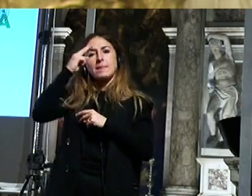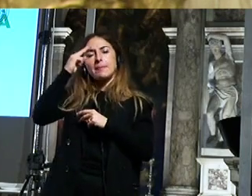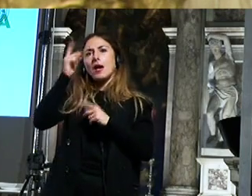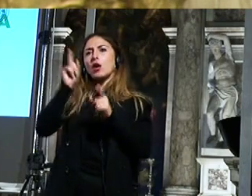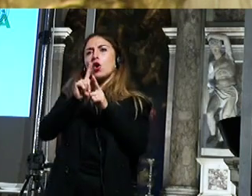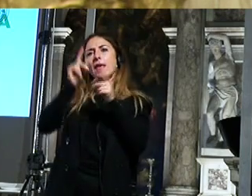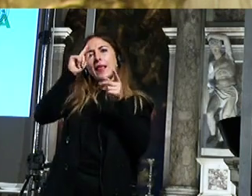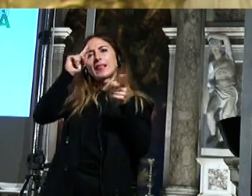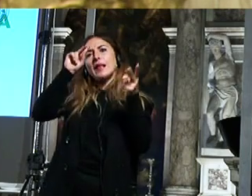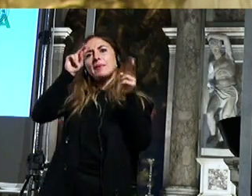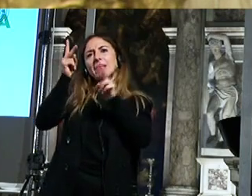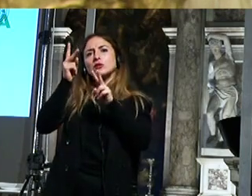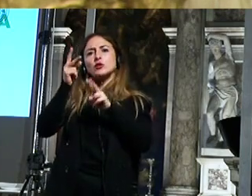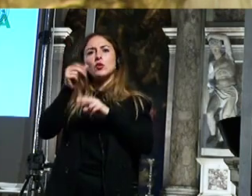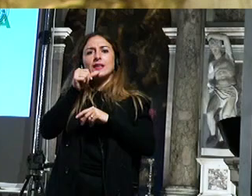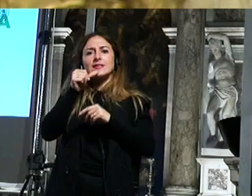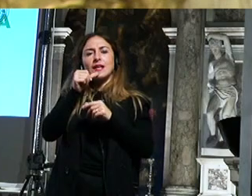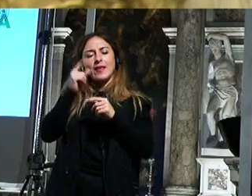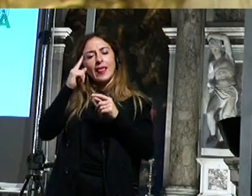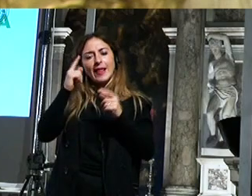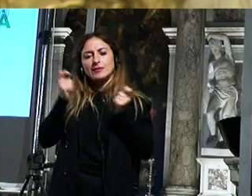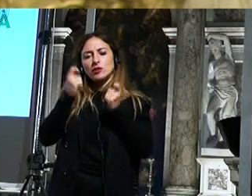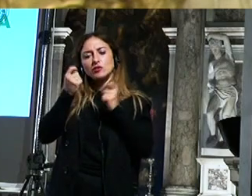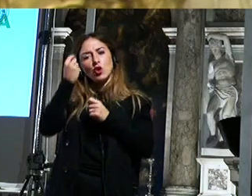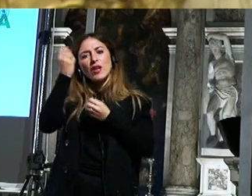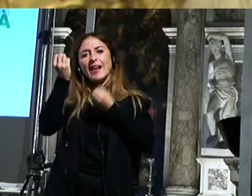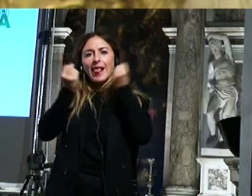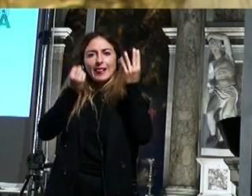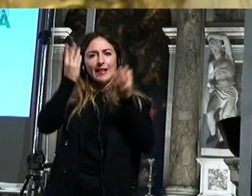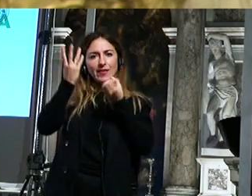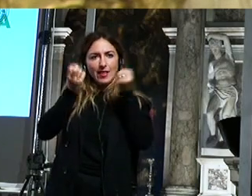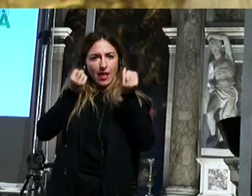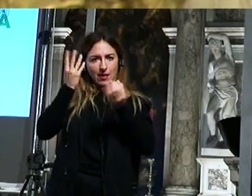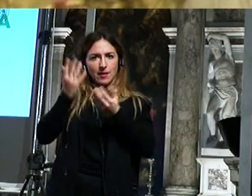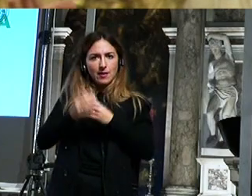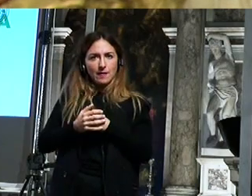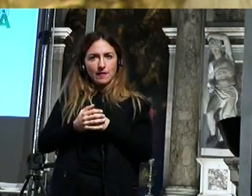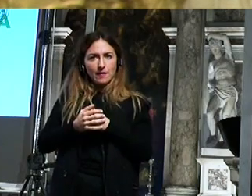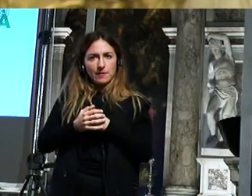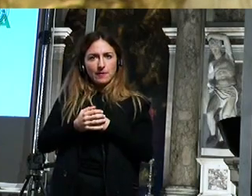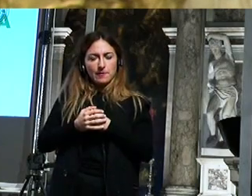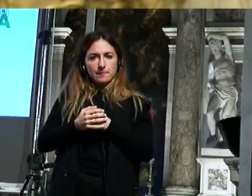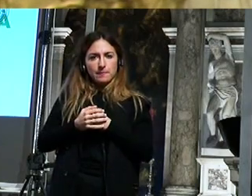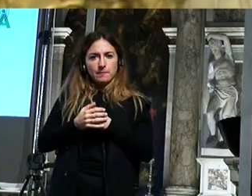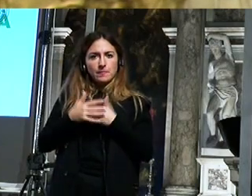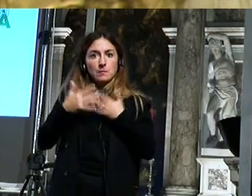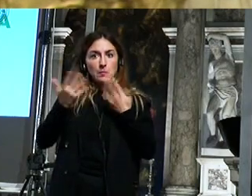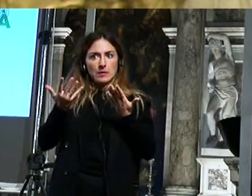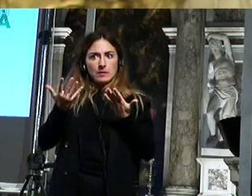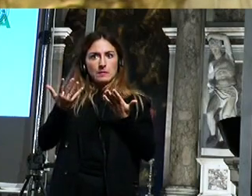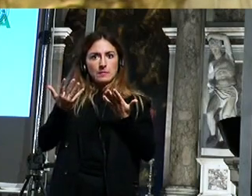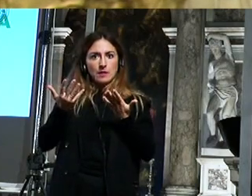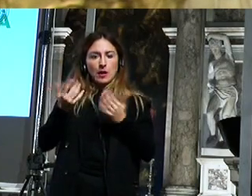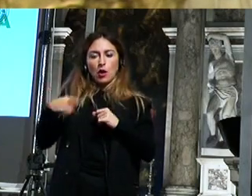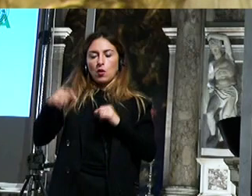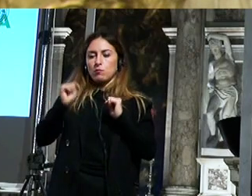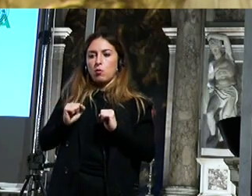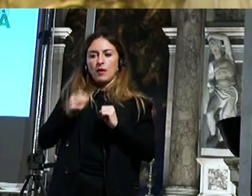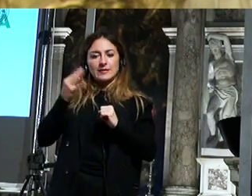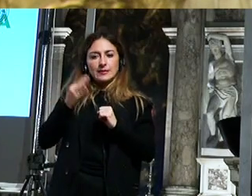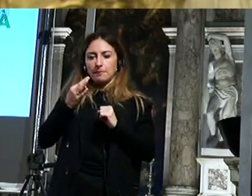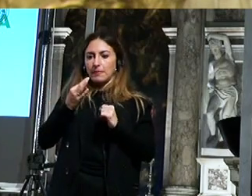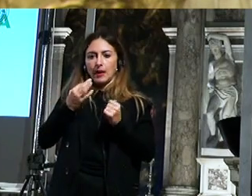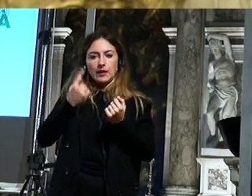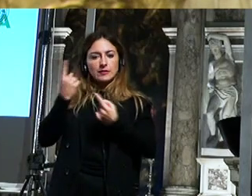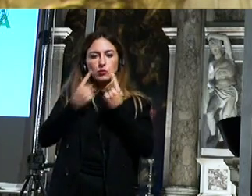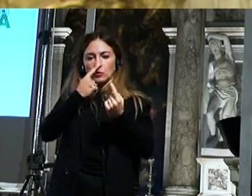creativity in order to be constantly adapting to a changing moment, that what we need above all is a